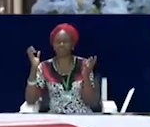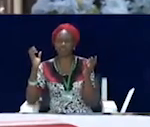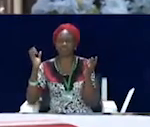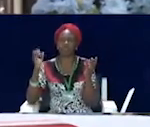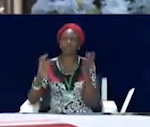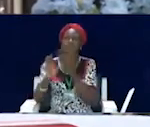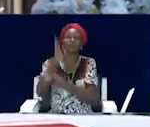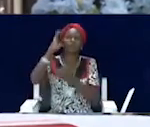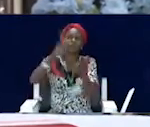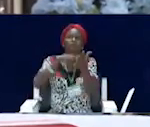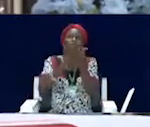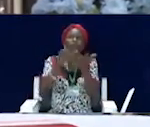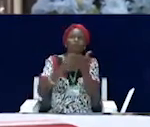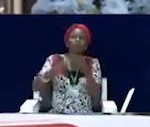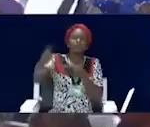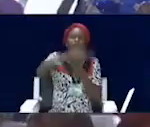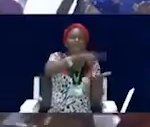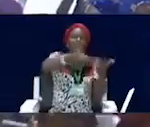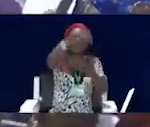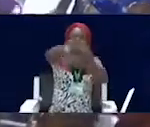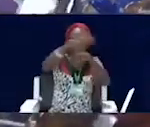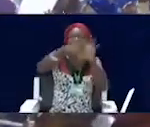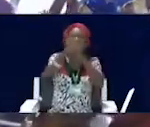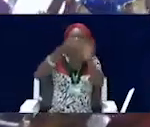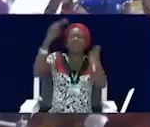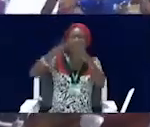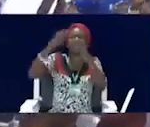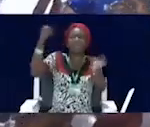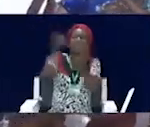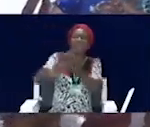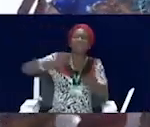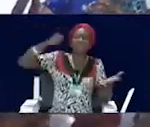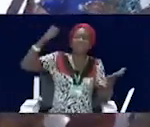And God will prove it to you tonight.